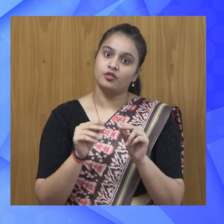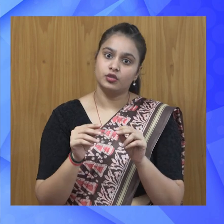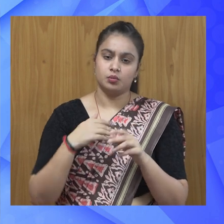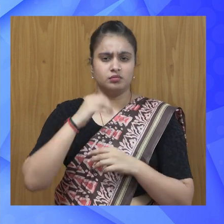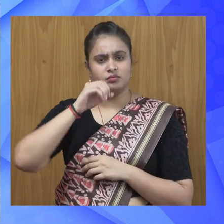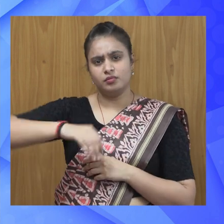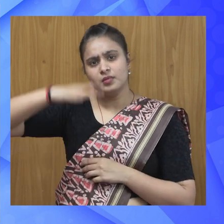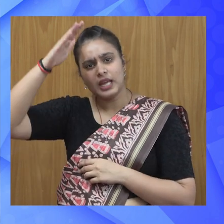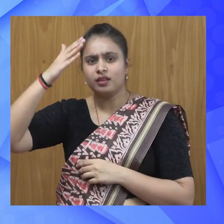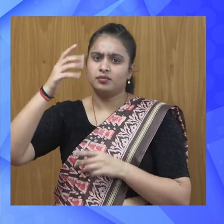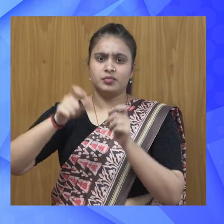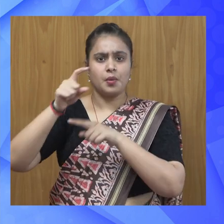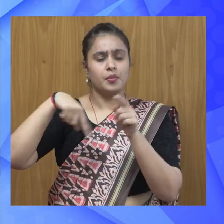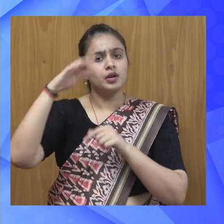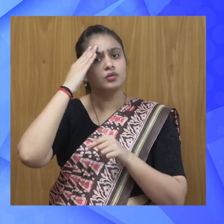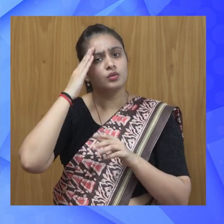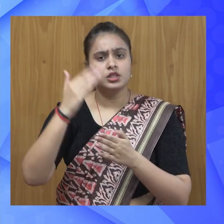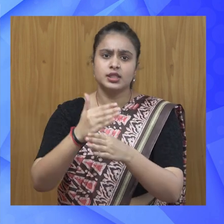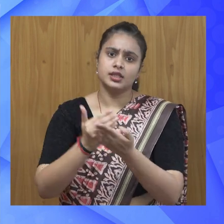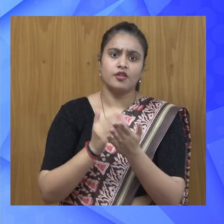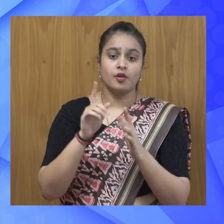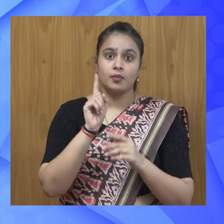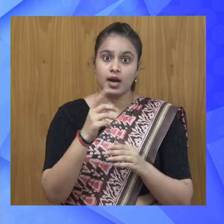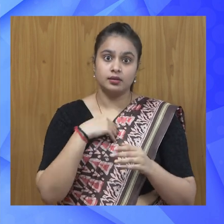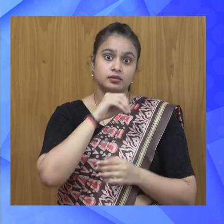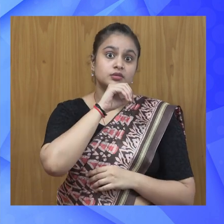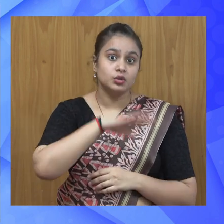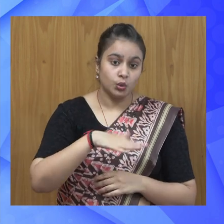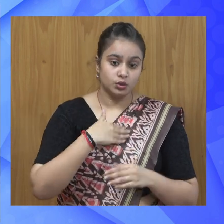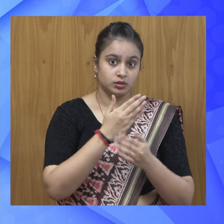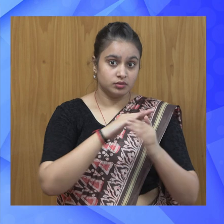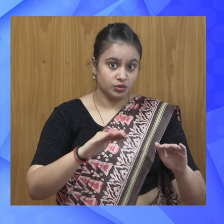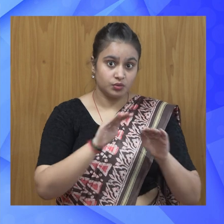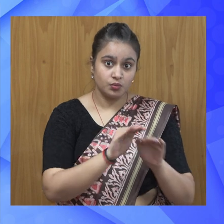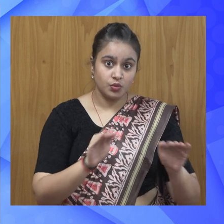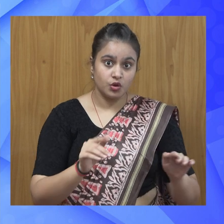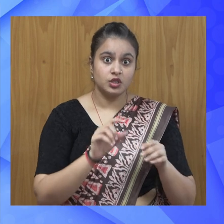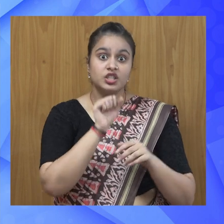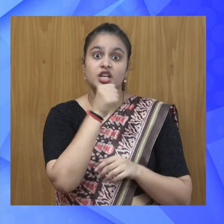because they know they can keep themselves safe, but for the youth, for the young ones,